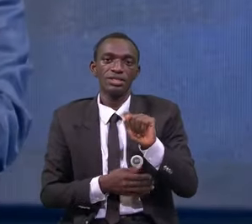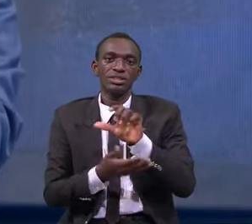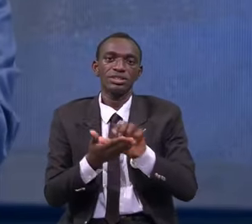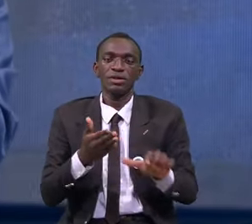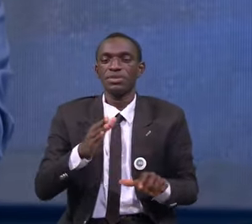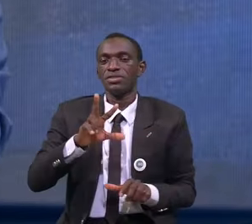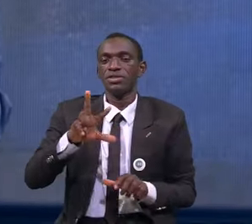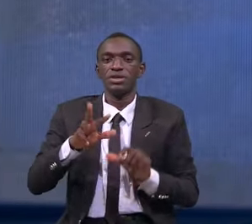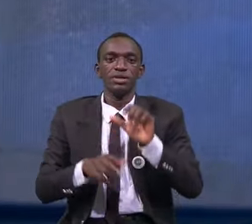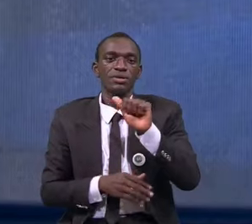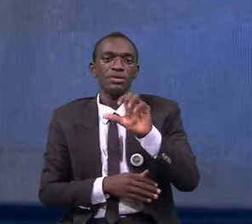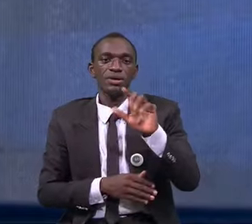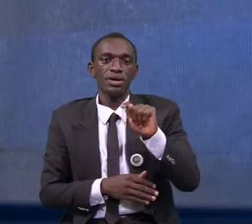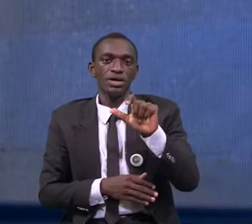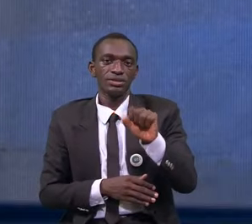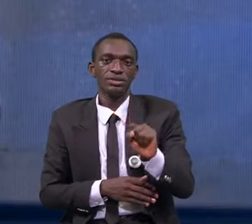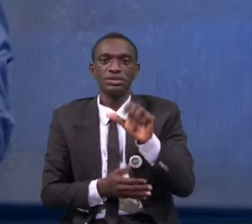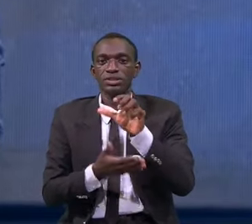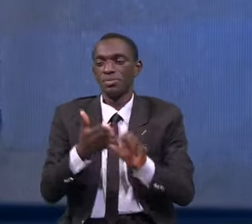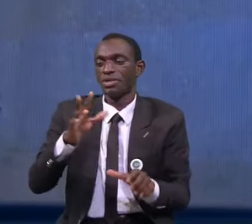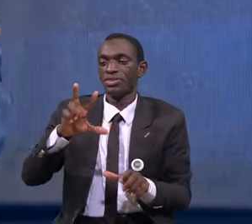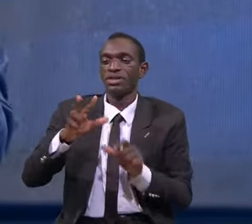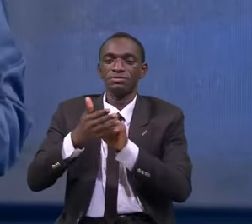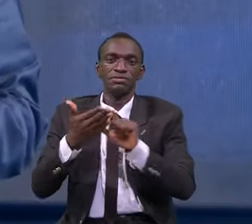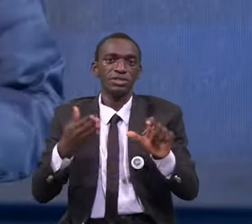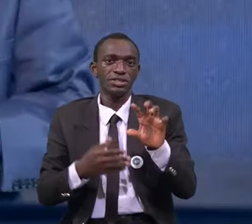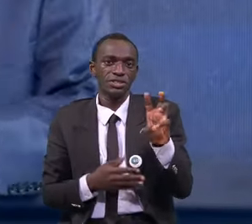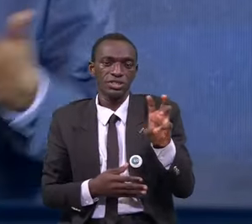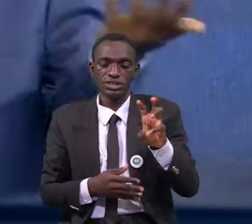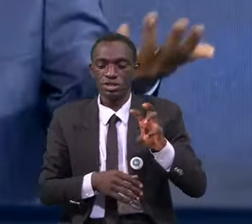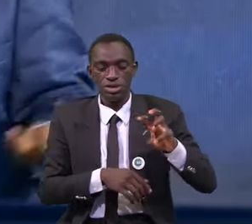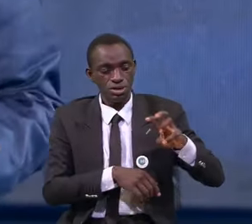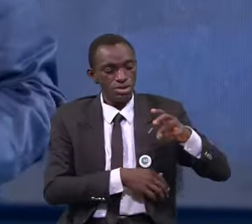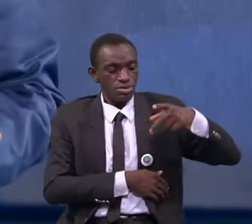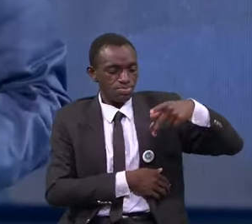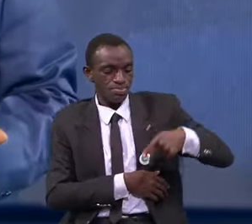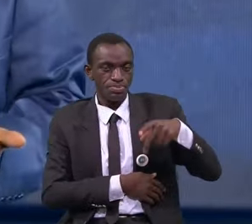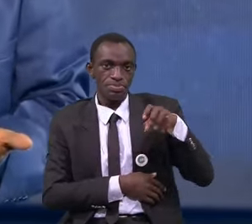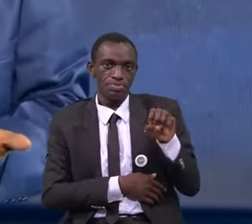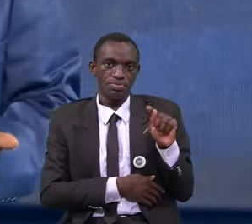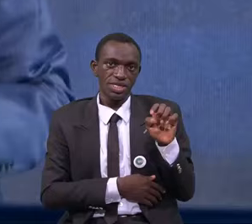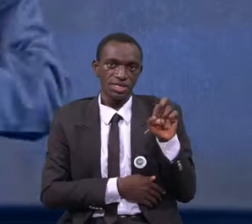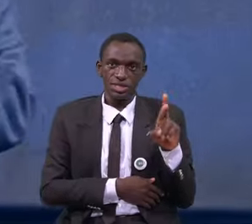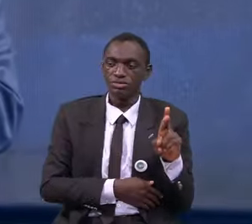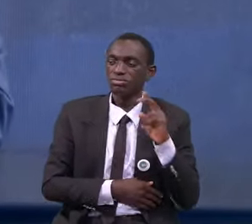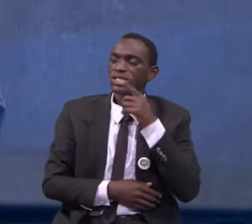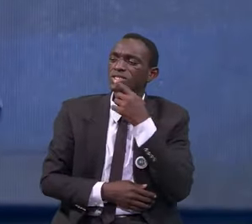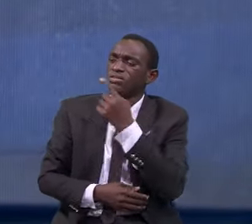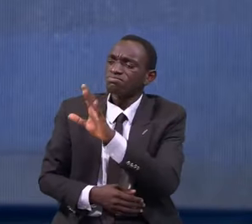verse 6. Then Peter said, silver and gold have I